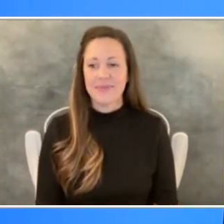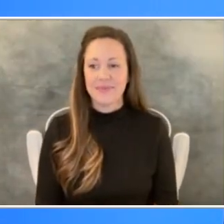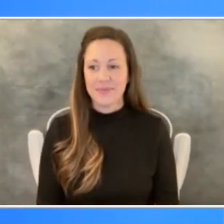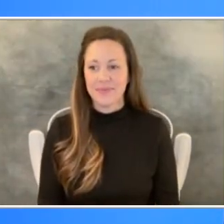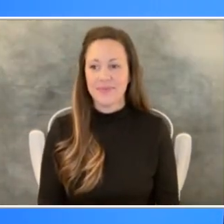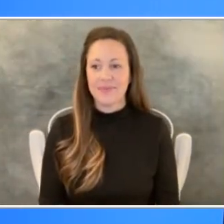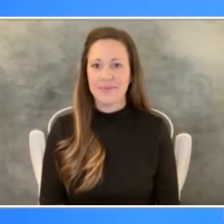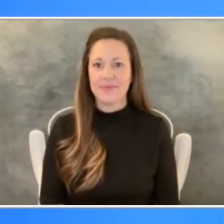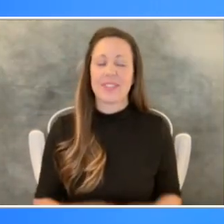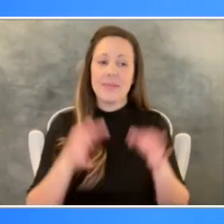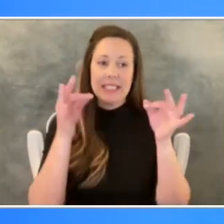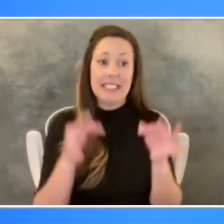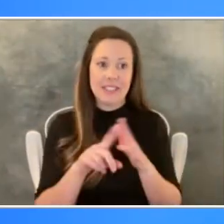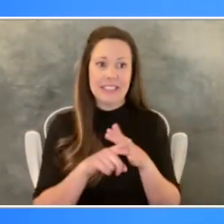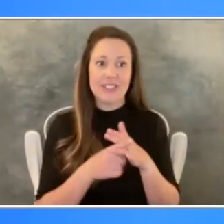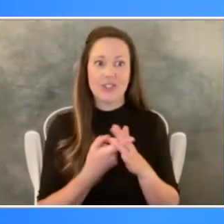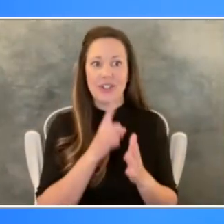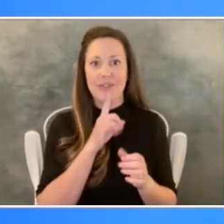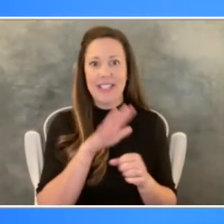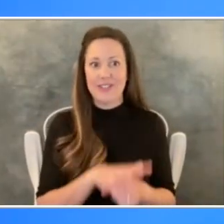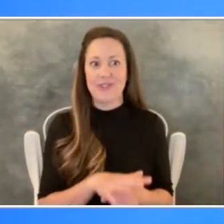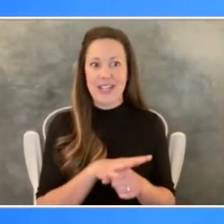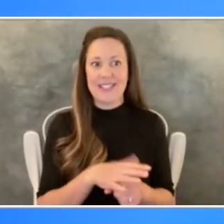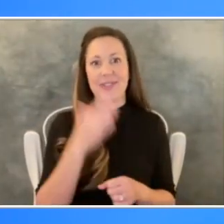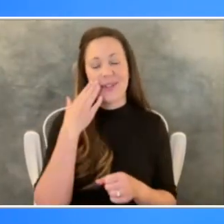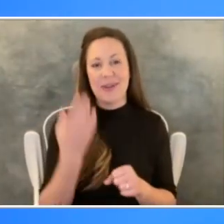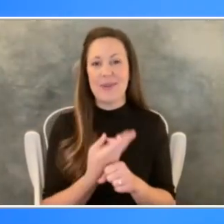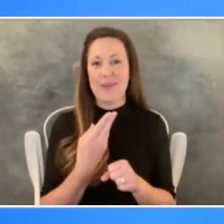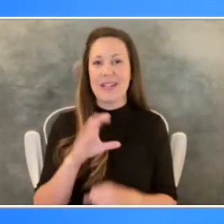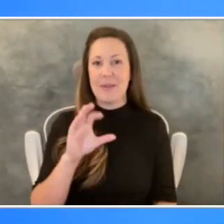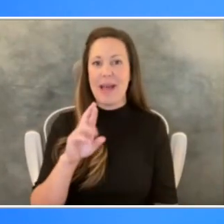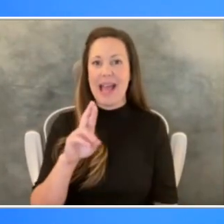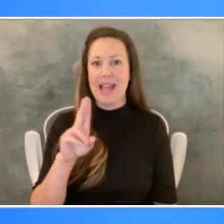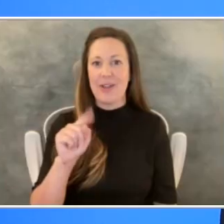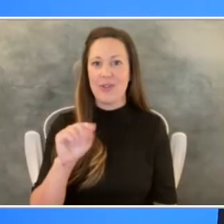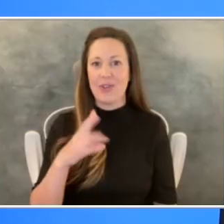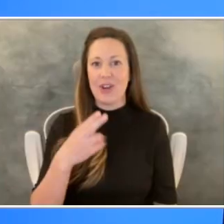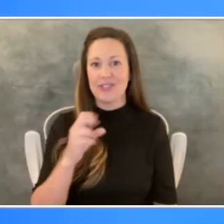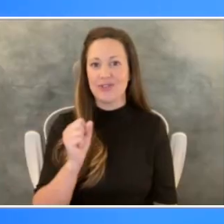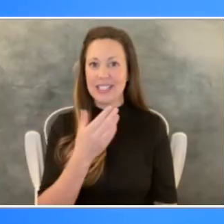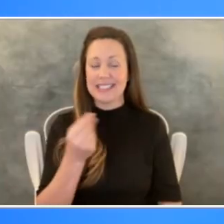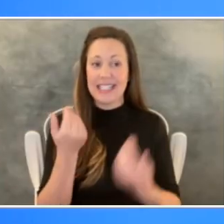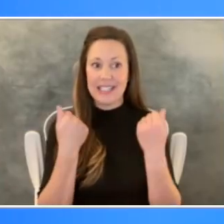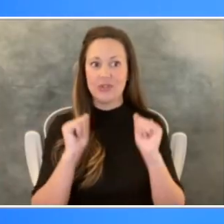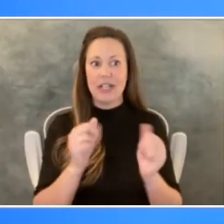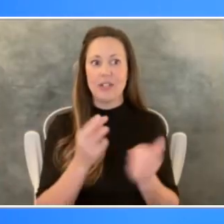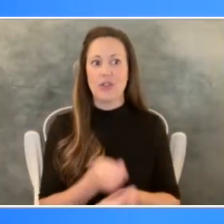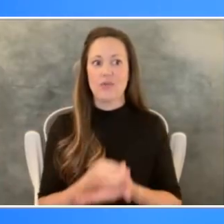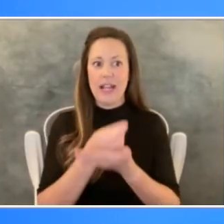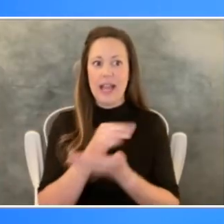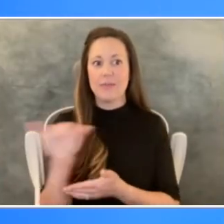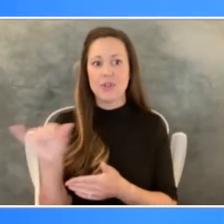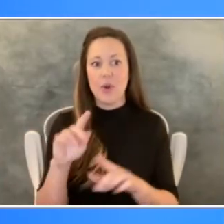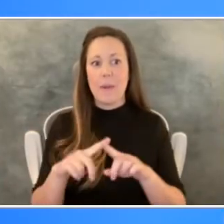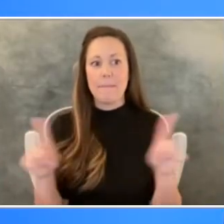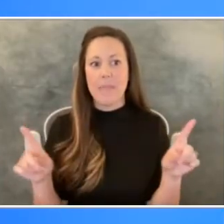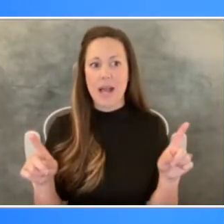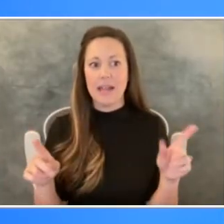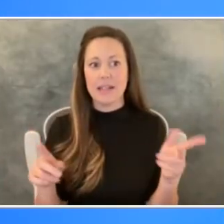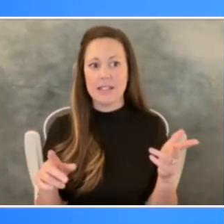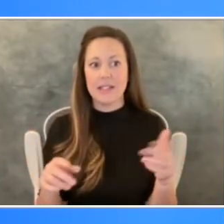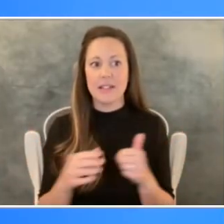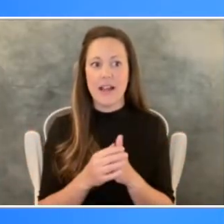stressful, walking around the hall in crutches and then trying to rehab. But just finding